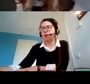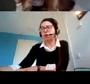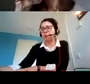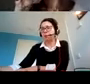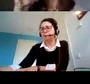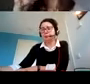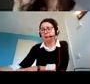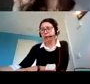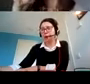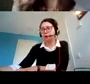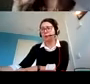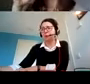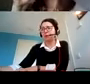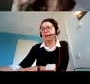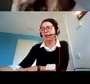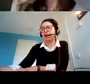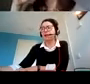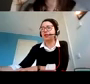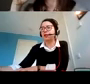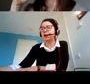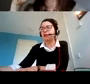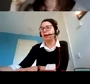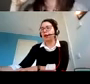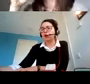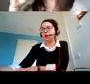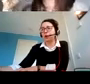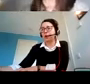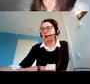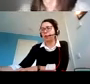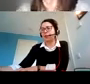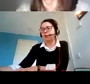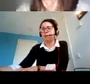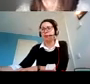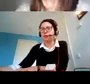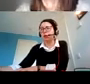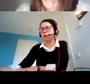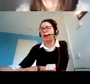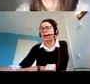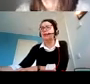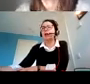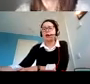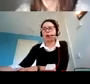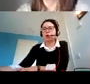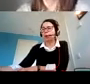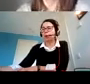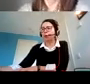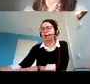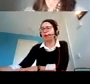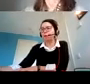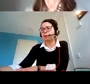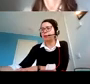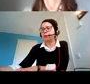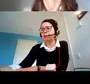and books chapters about the implementation at national level of the UN guiding principles on business and human rights, on corporate